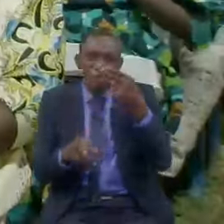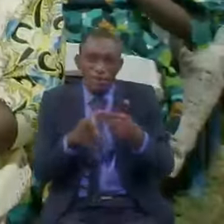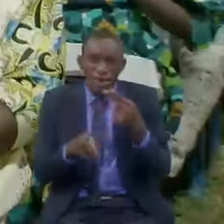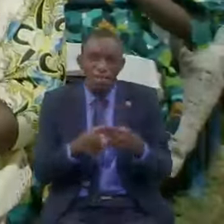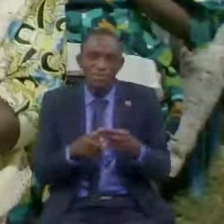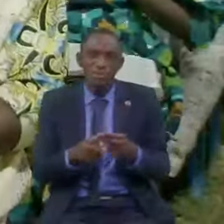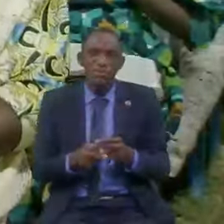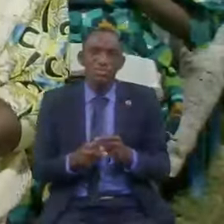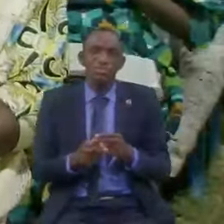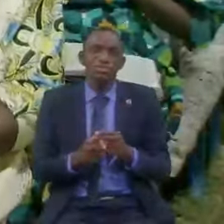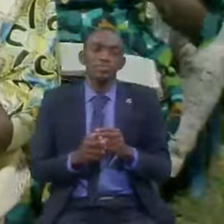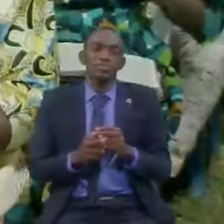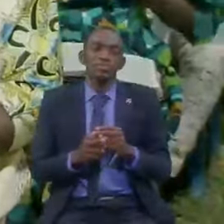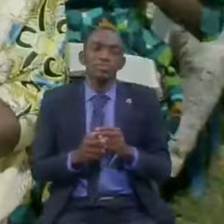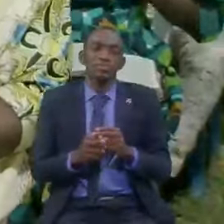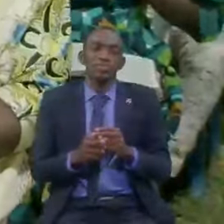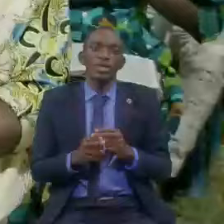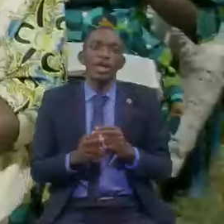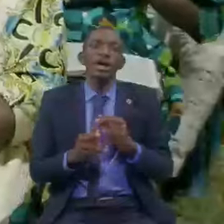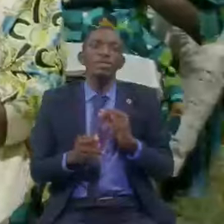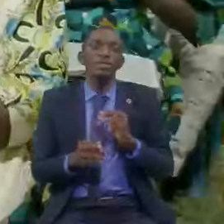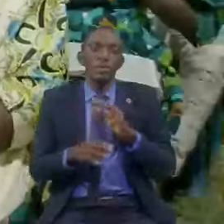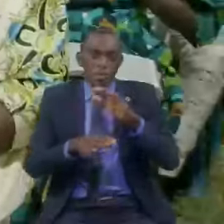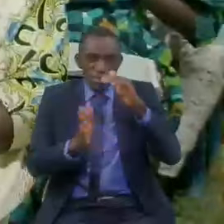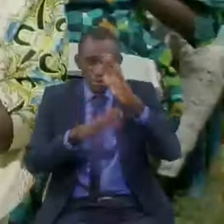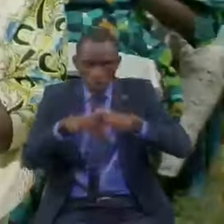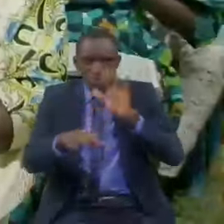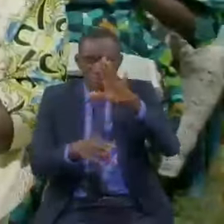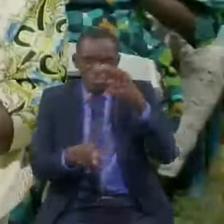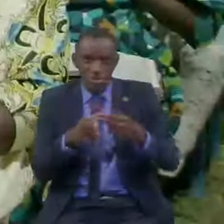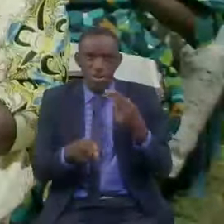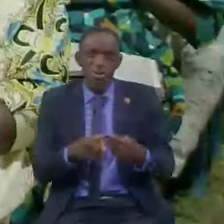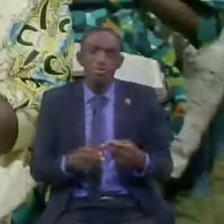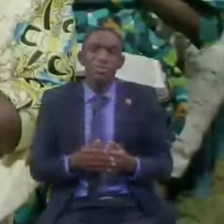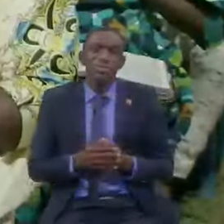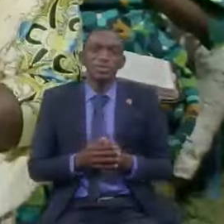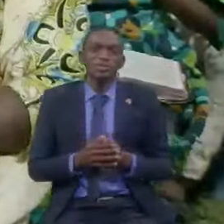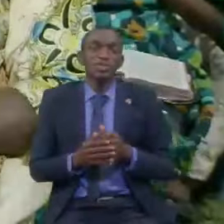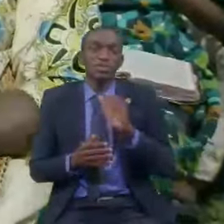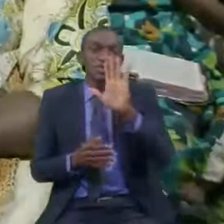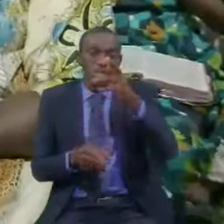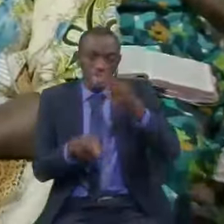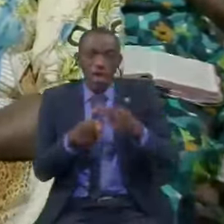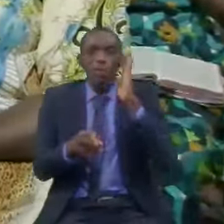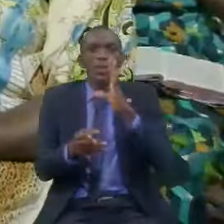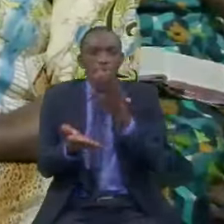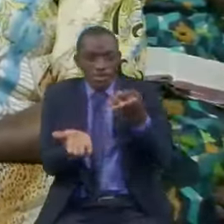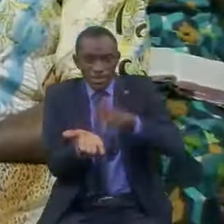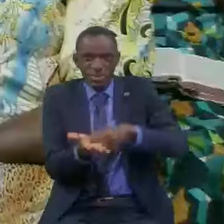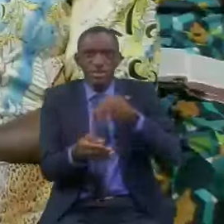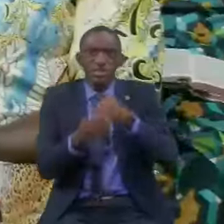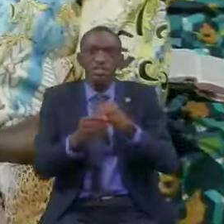I said mention your name. Your name will be written in the book of life